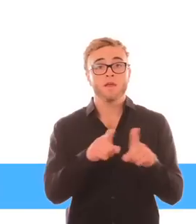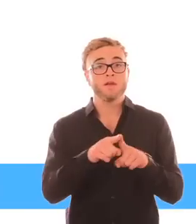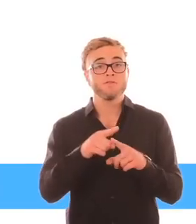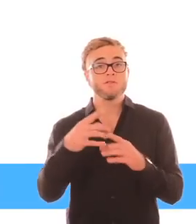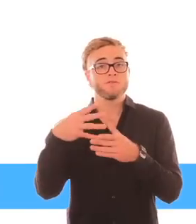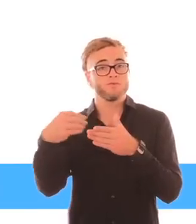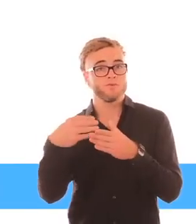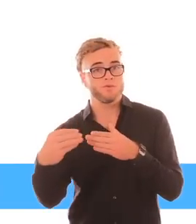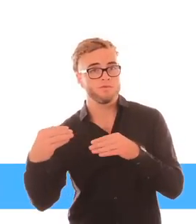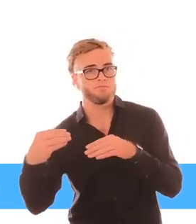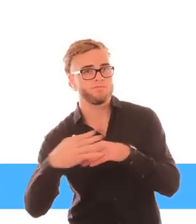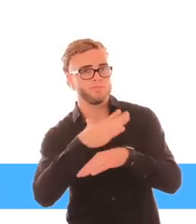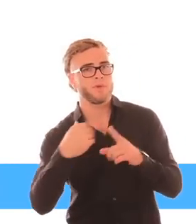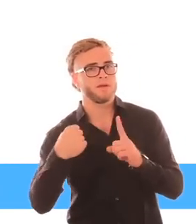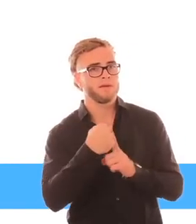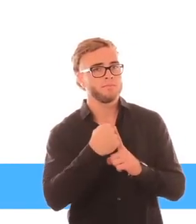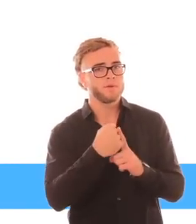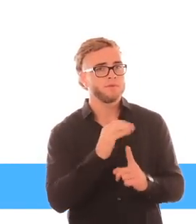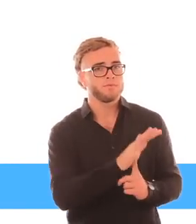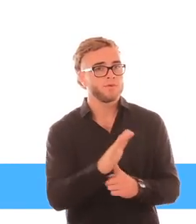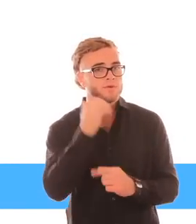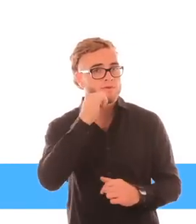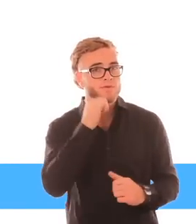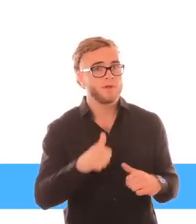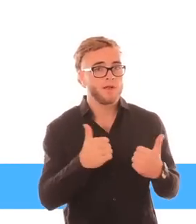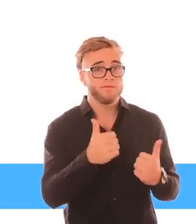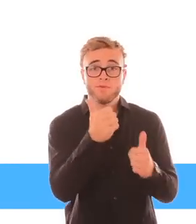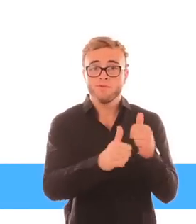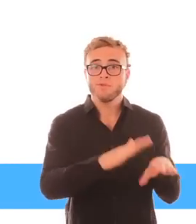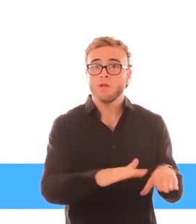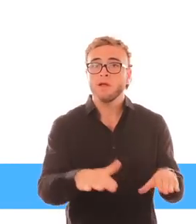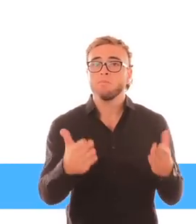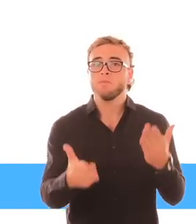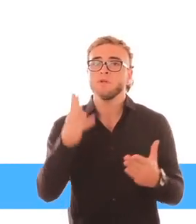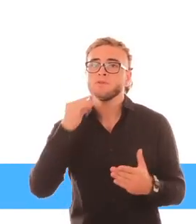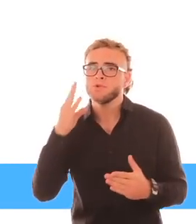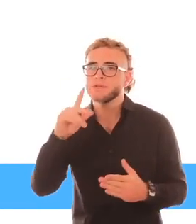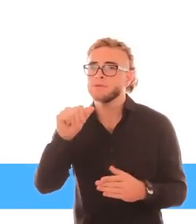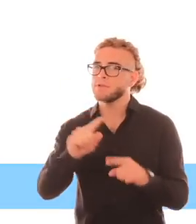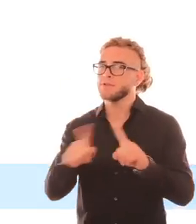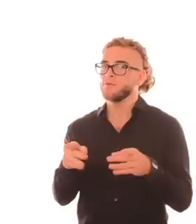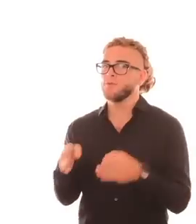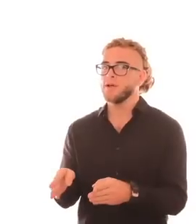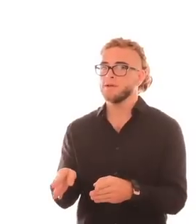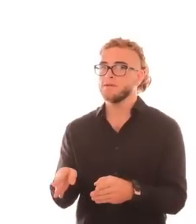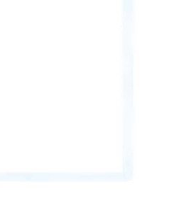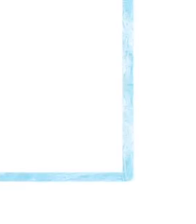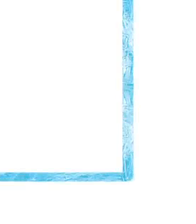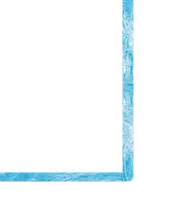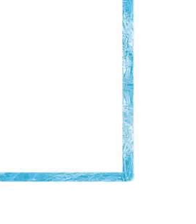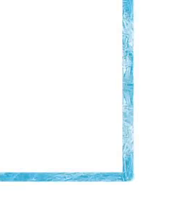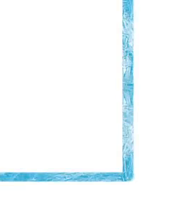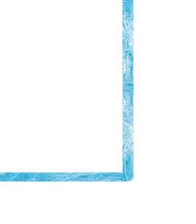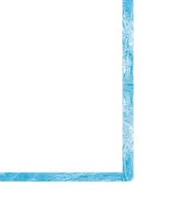As external factors impact their daily lives, each child may experience disability in a different way.